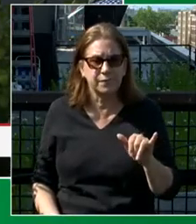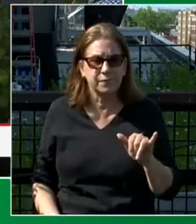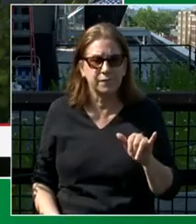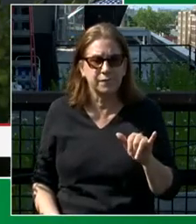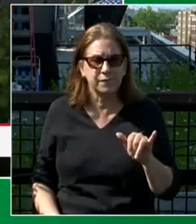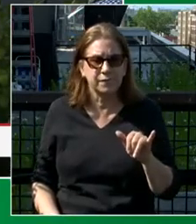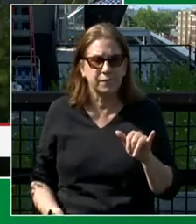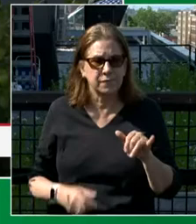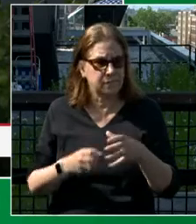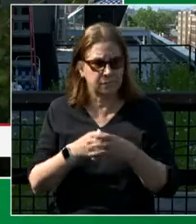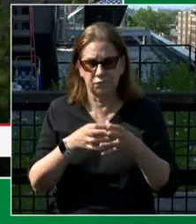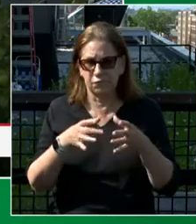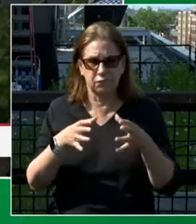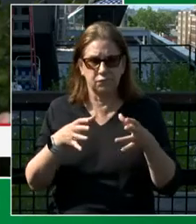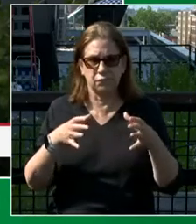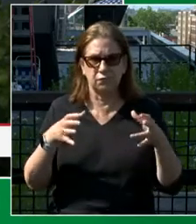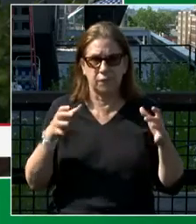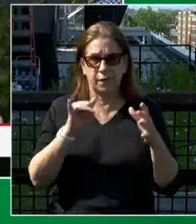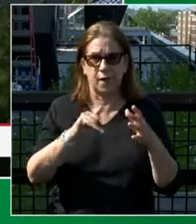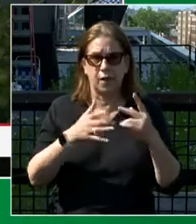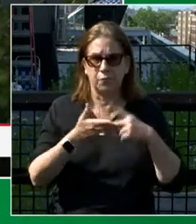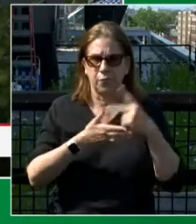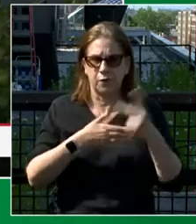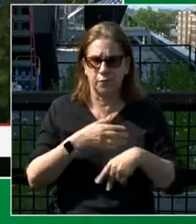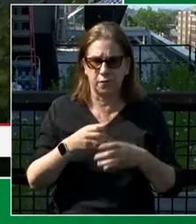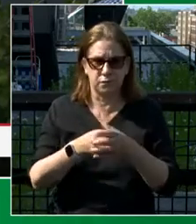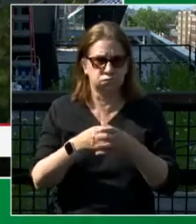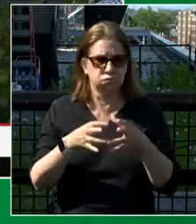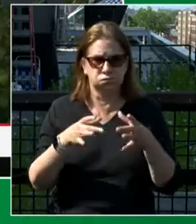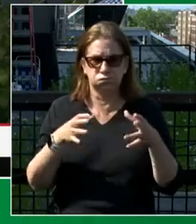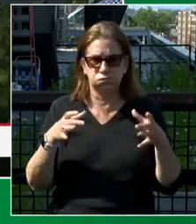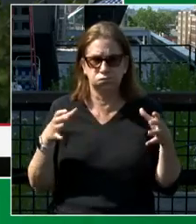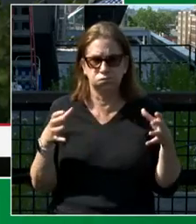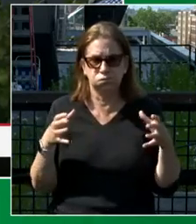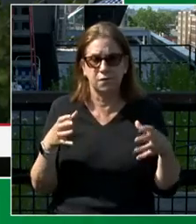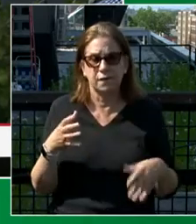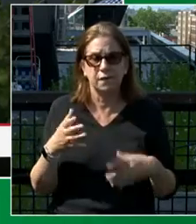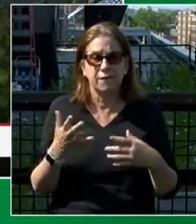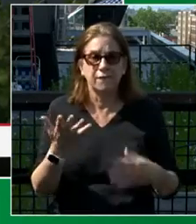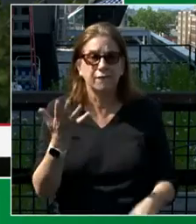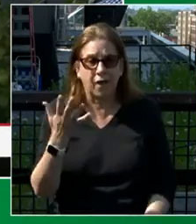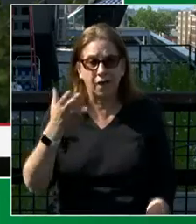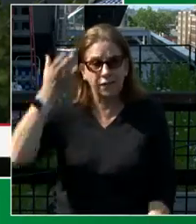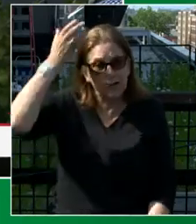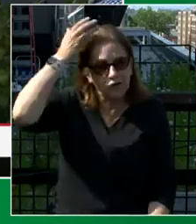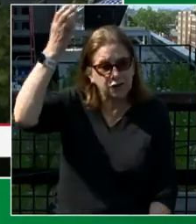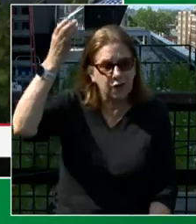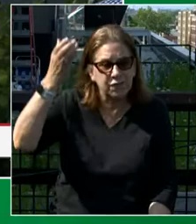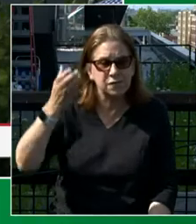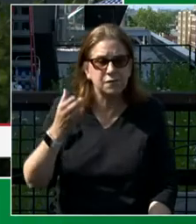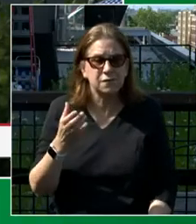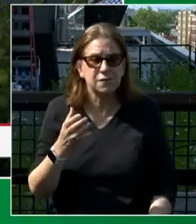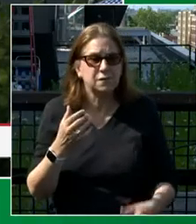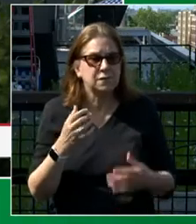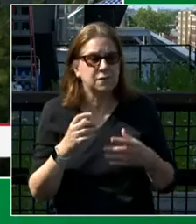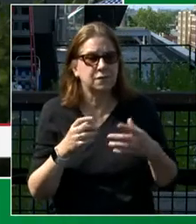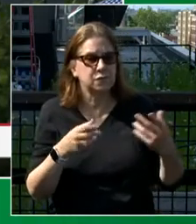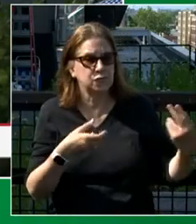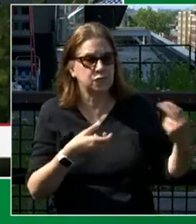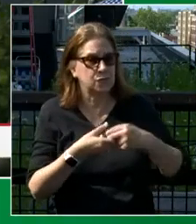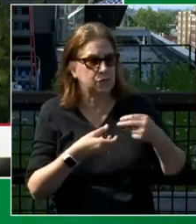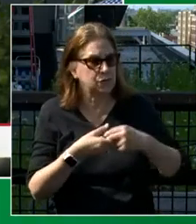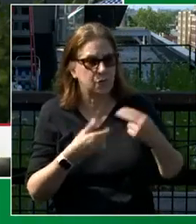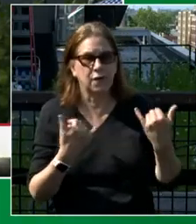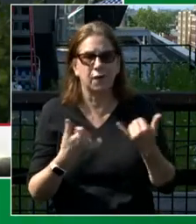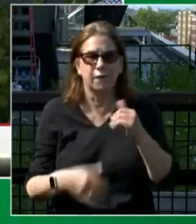one night became 45 chefs and 9 dinners overnight. Wow. And we're proud to say